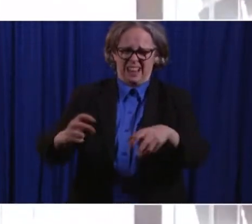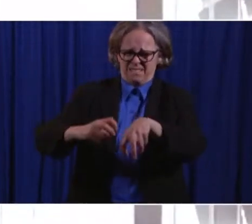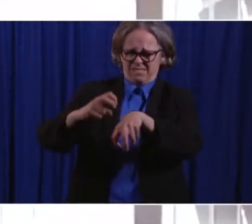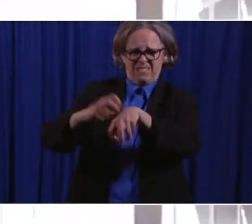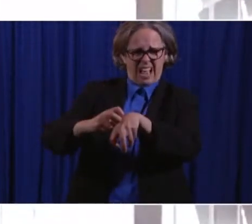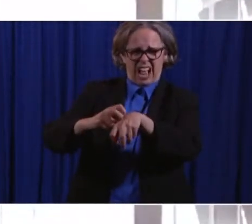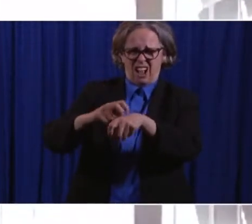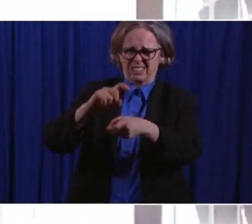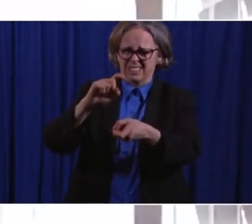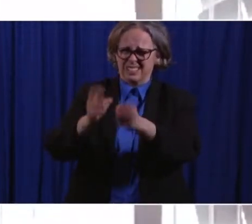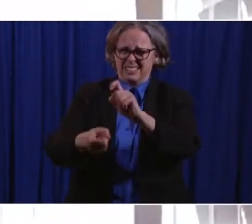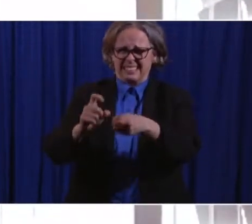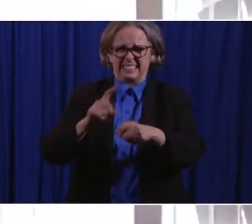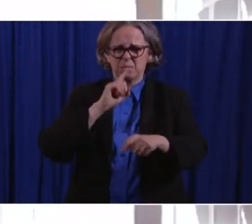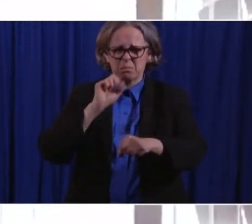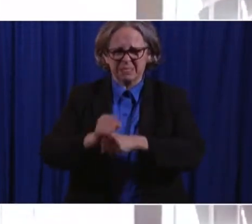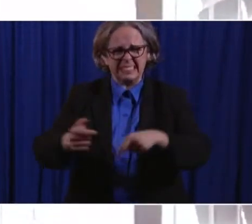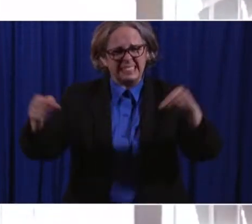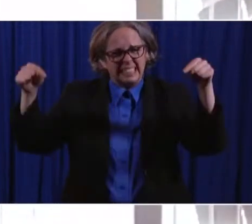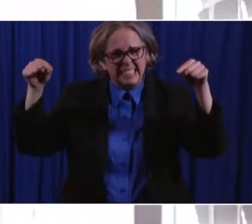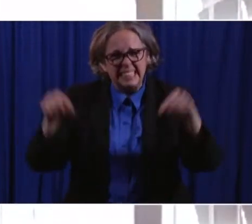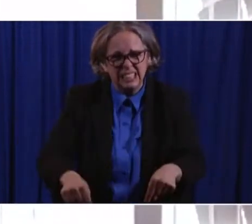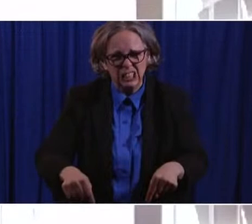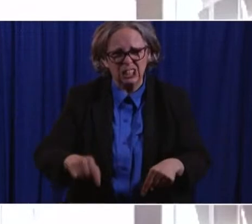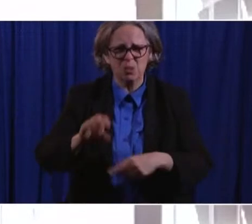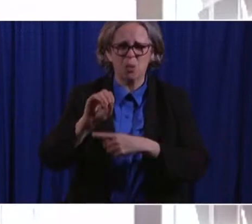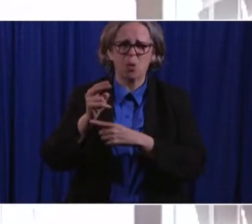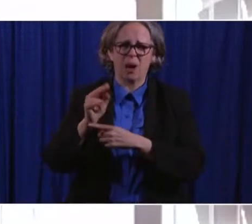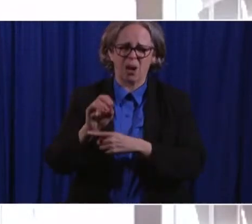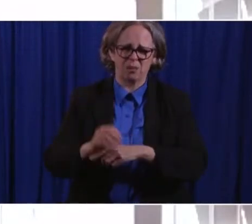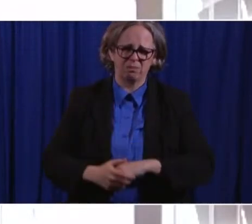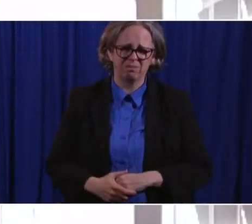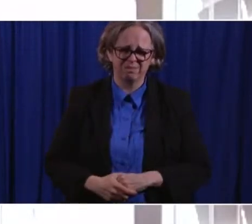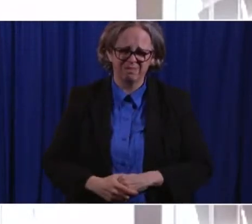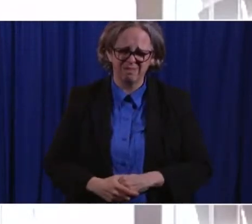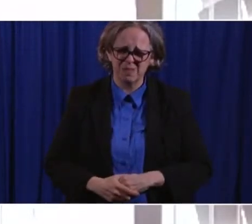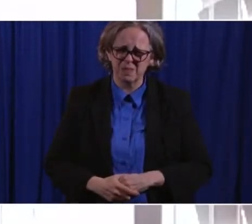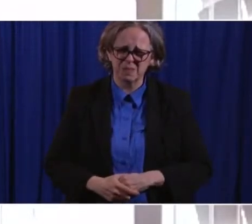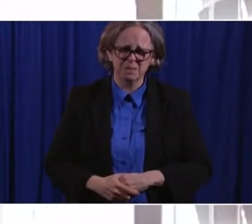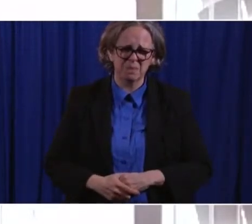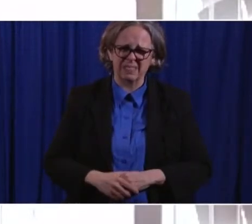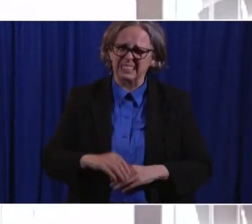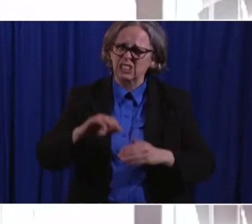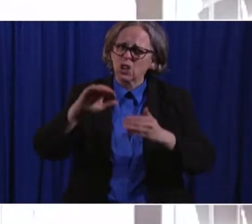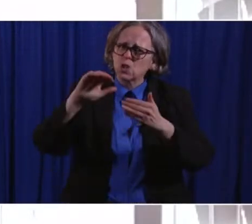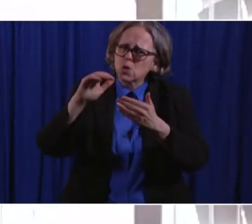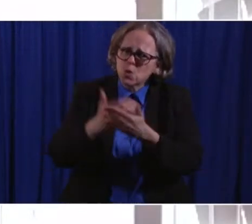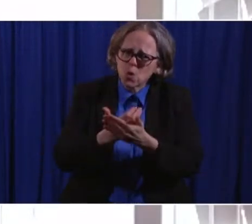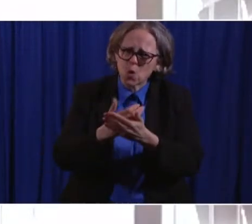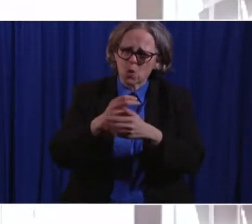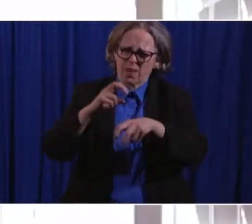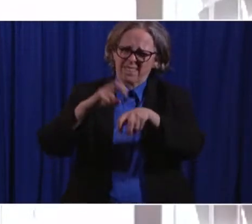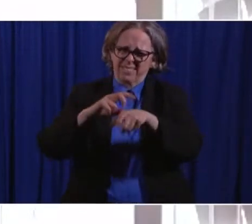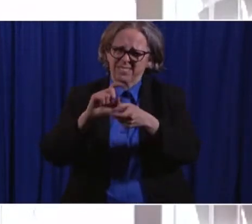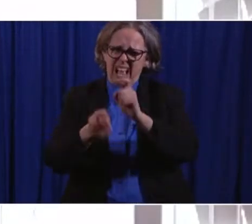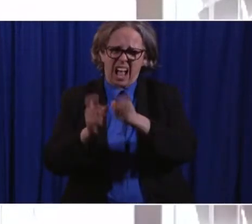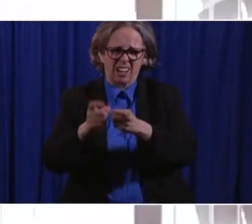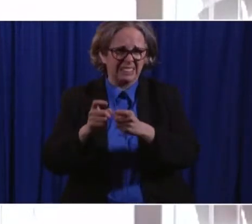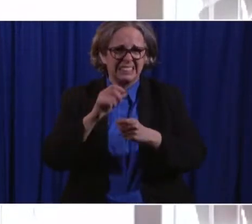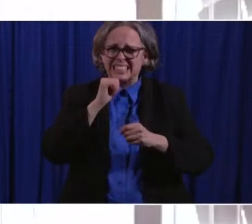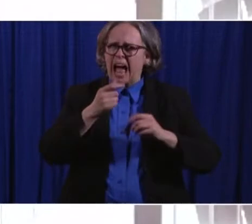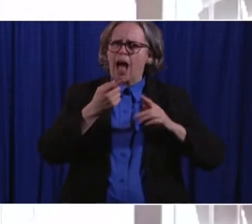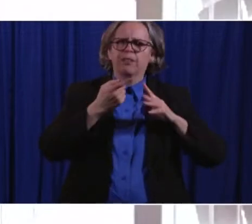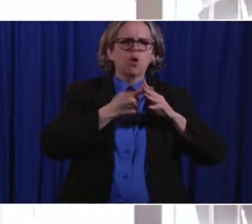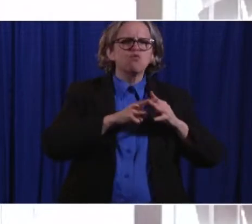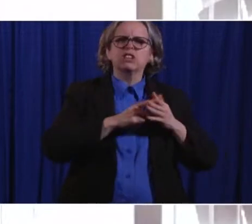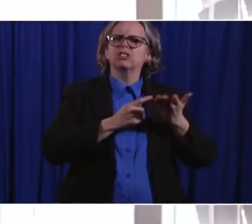But as you noted, this time it's being driven by the new variants of the original virus. As you